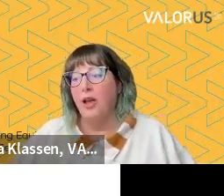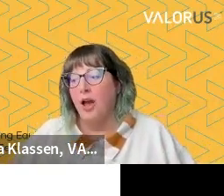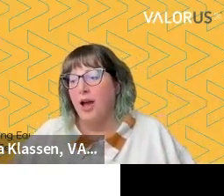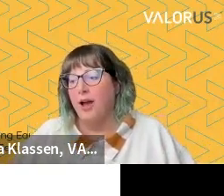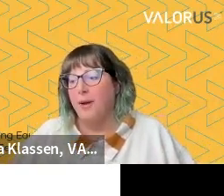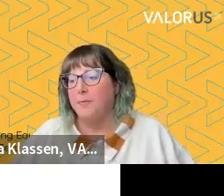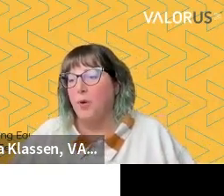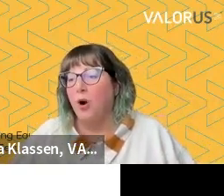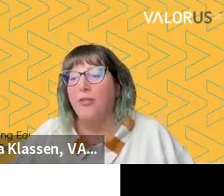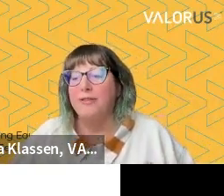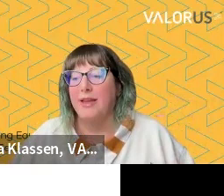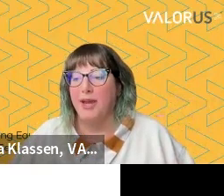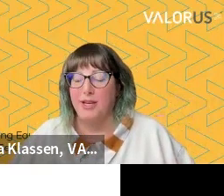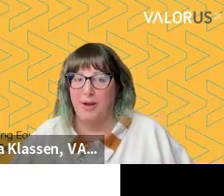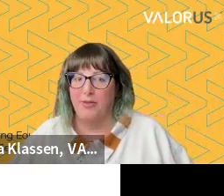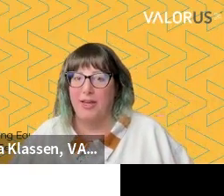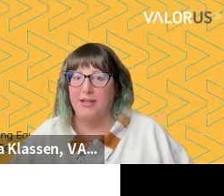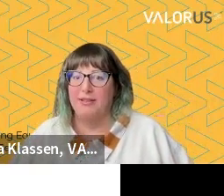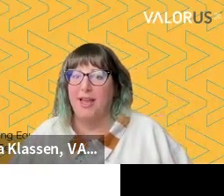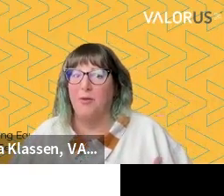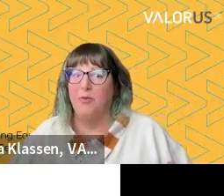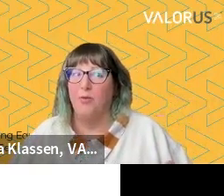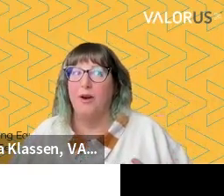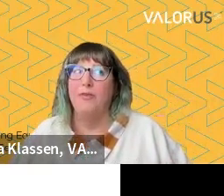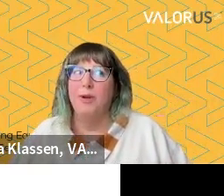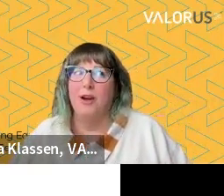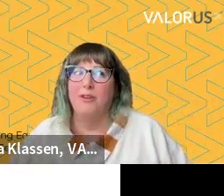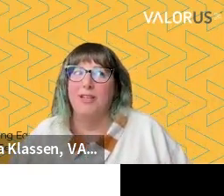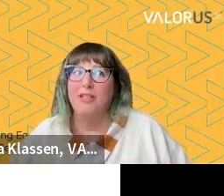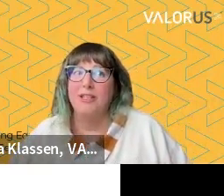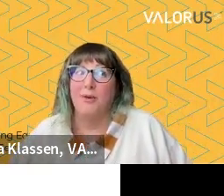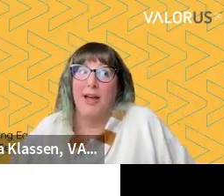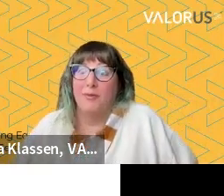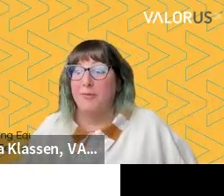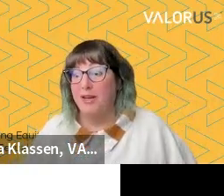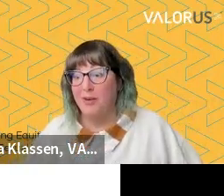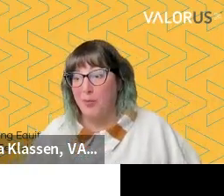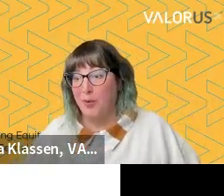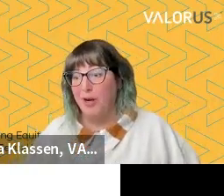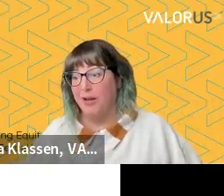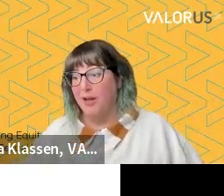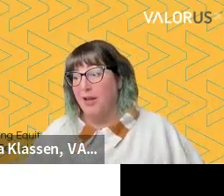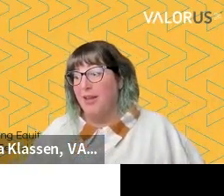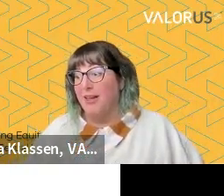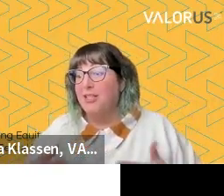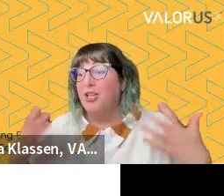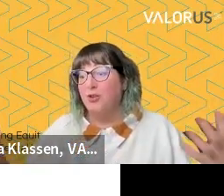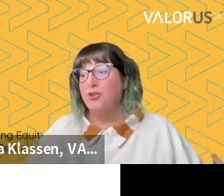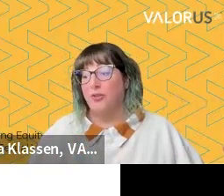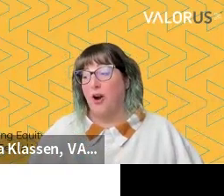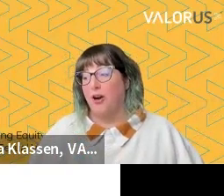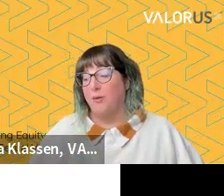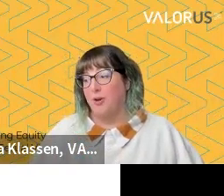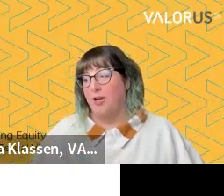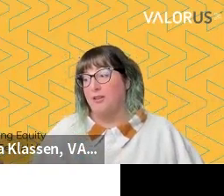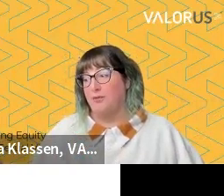forward, we're on the same page about things. And one of the big conversations that we had was mandated reporting. That's